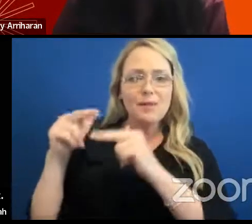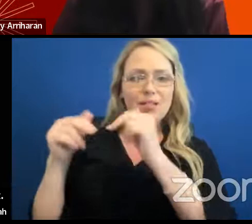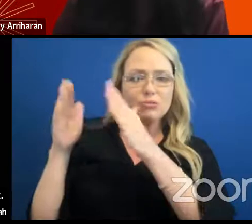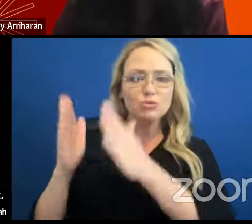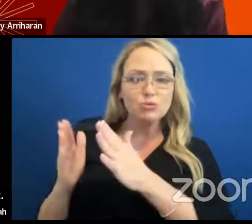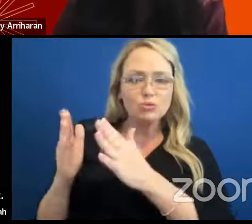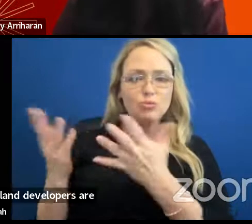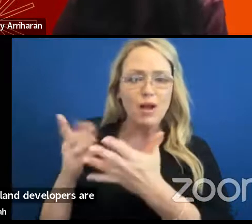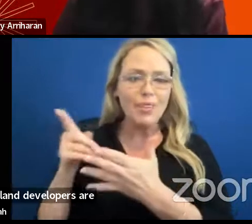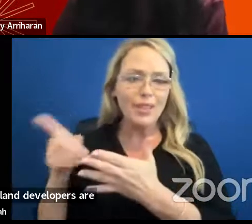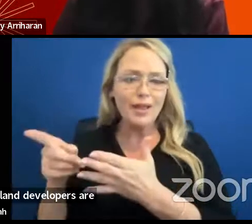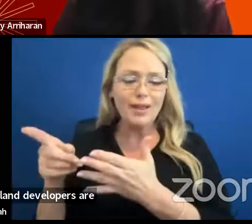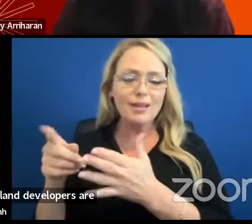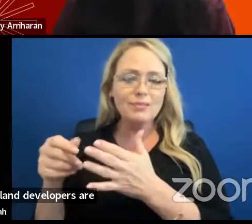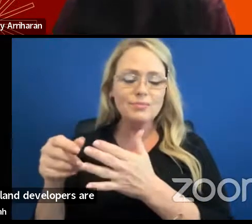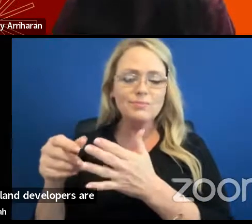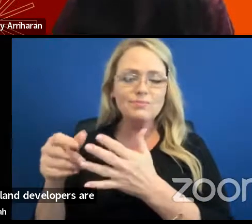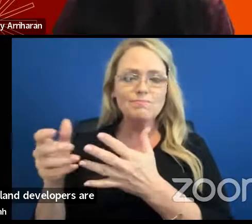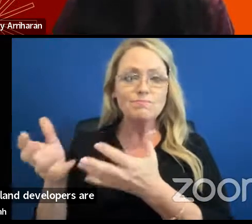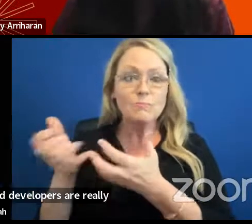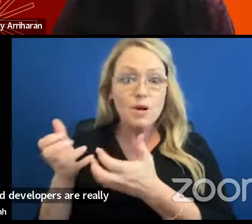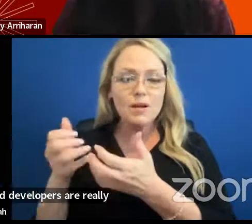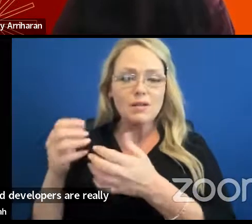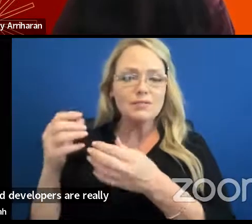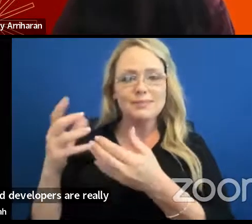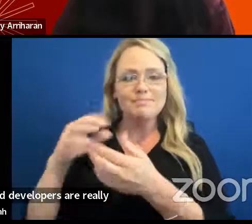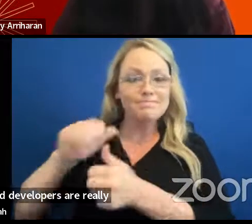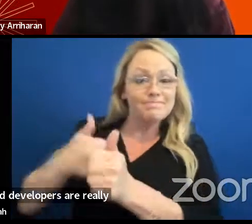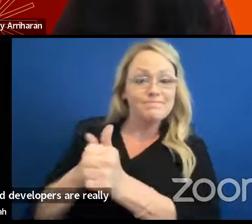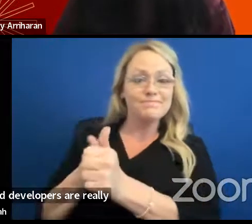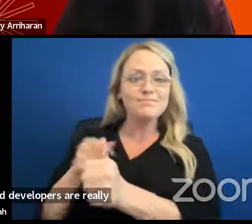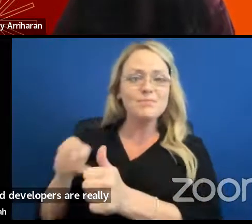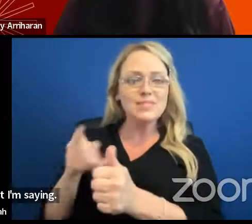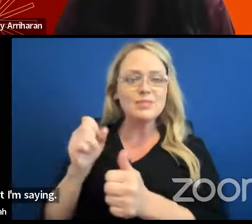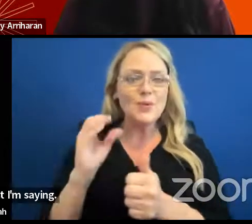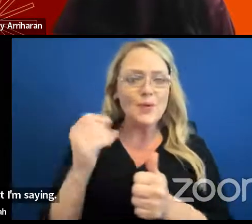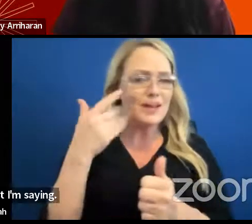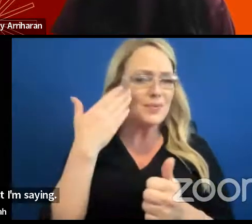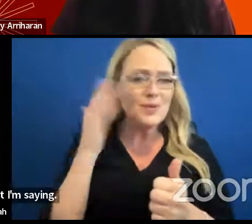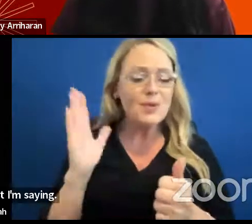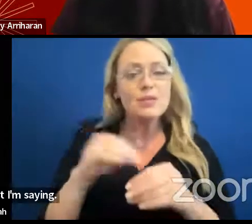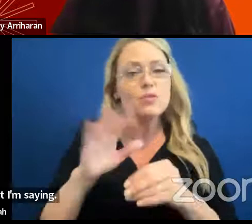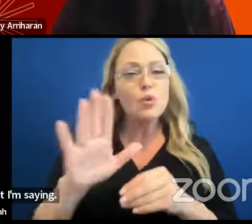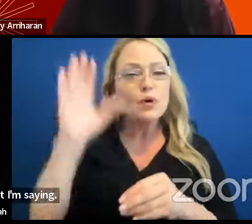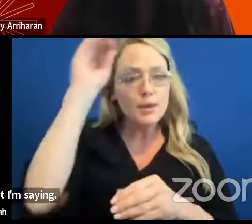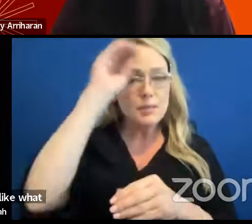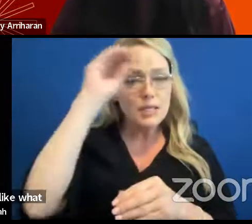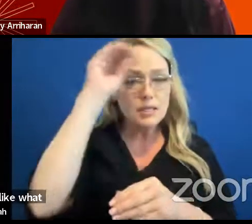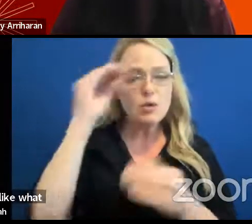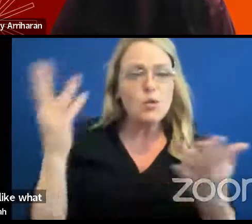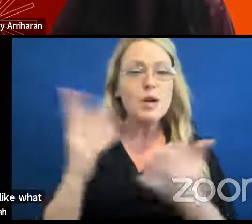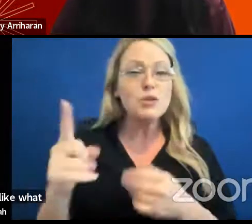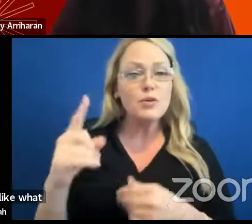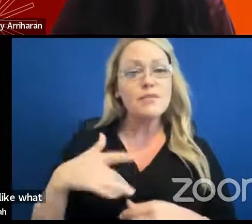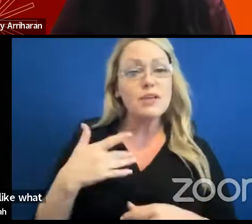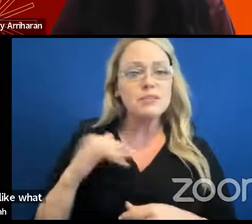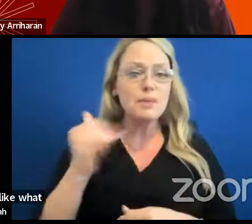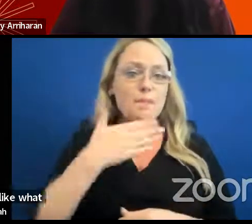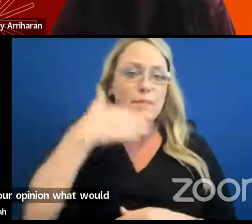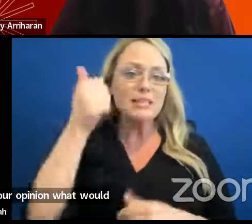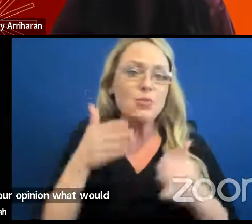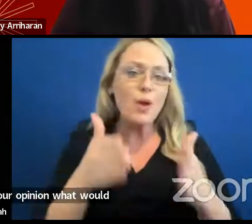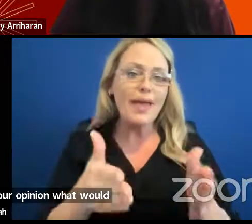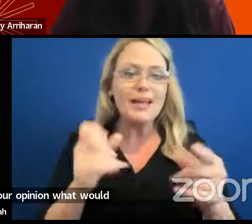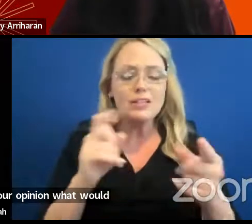about. Do you know what I'm saying? So I don't know how, in your opinion, what would be the best way to bridge